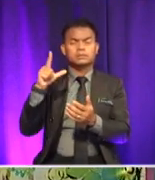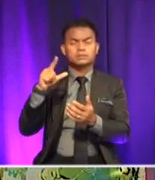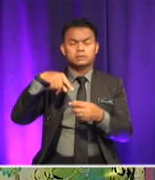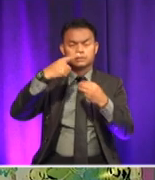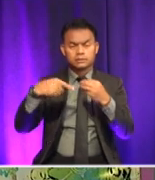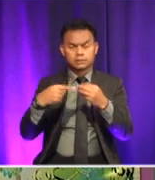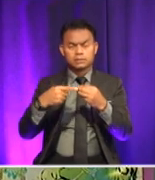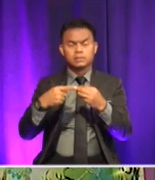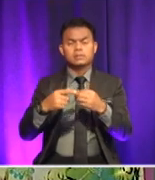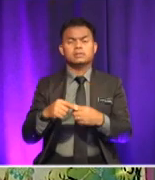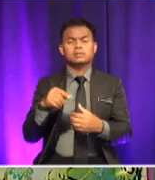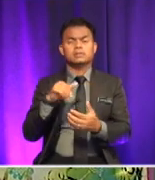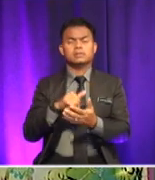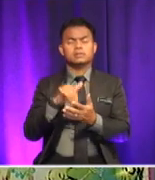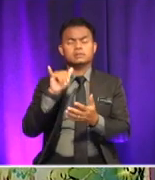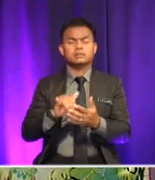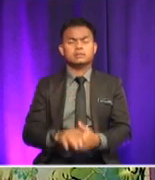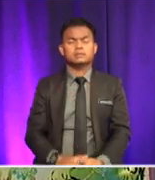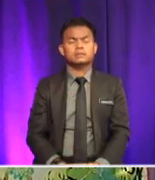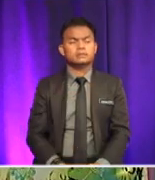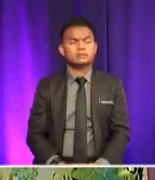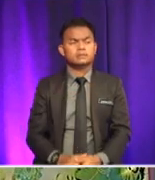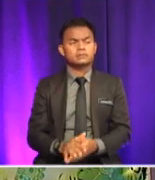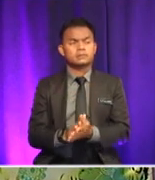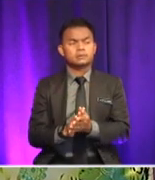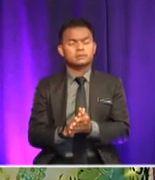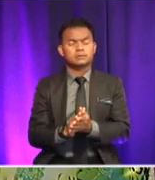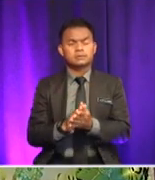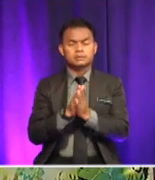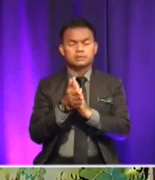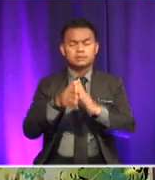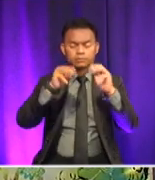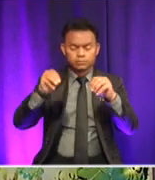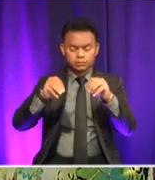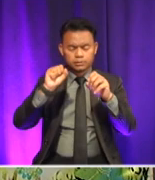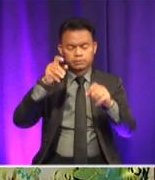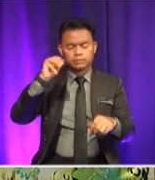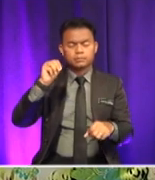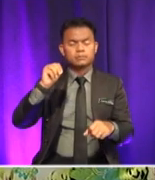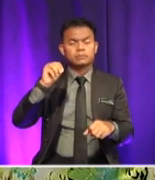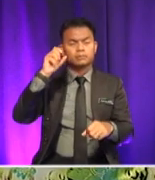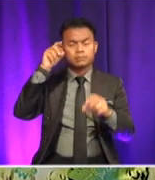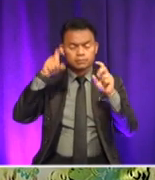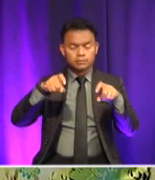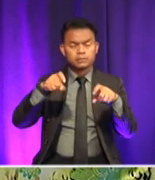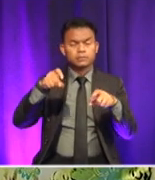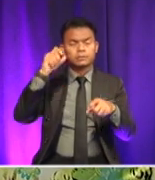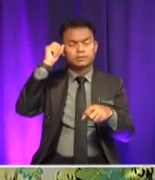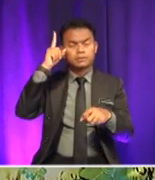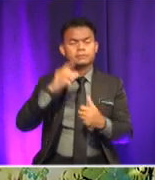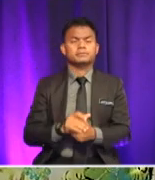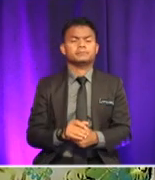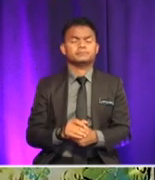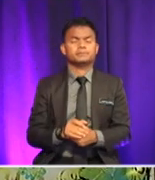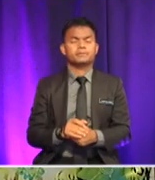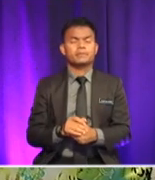candidates must understand the theme, right, and then find the evidences. The thing here is many students do this.